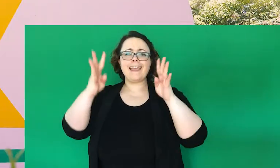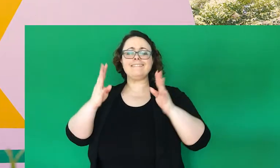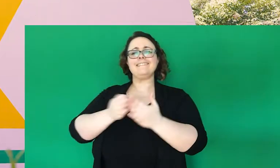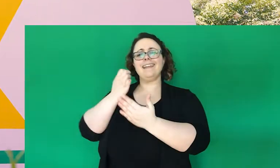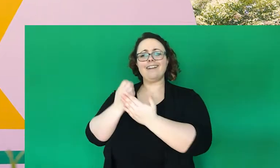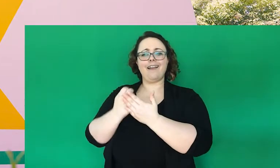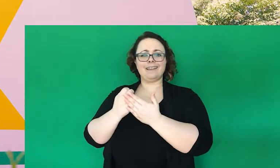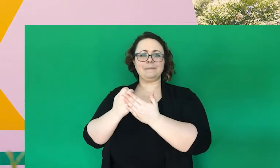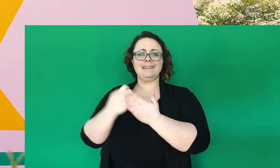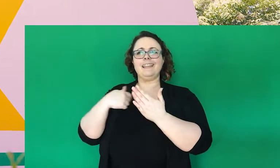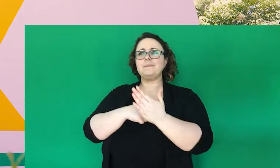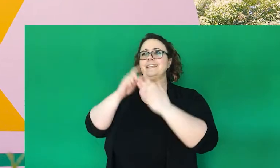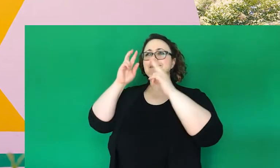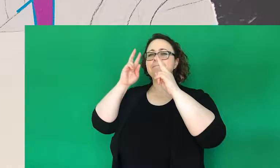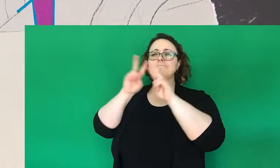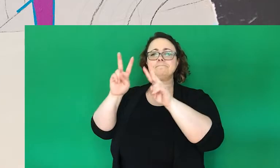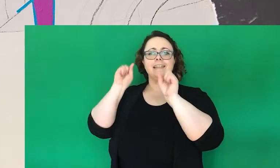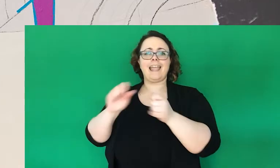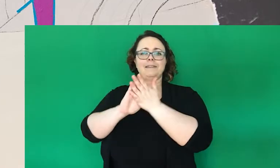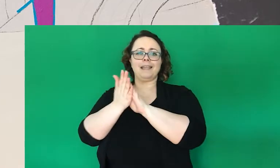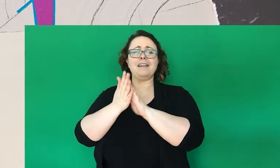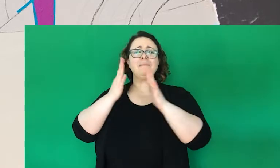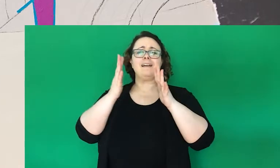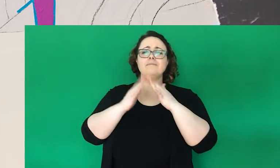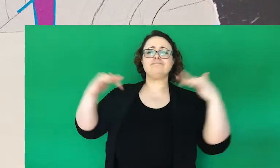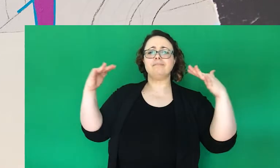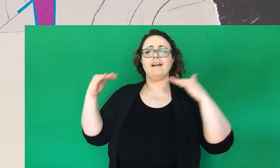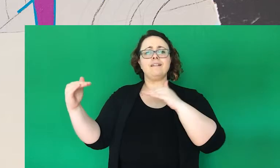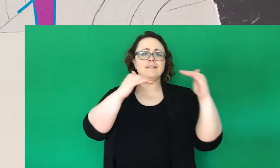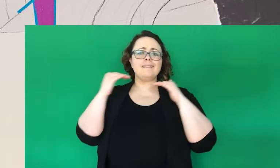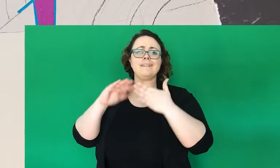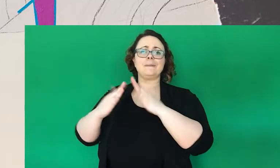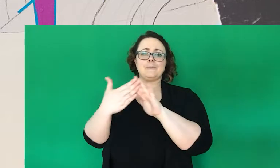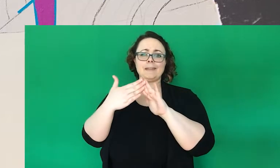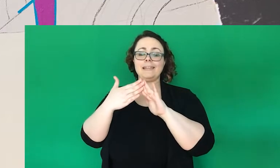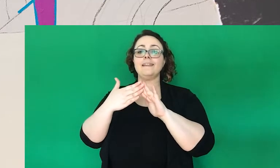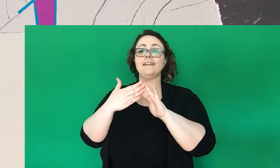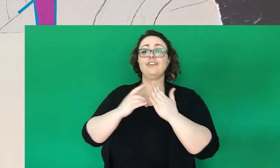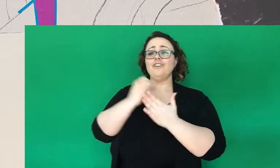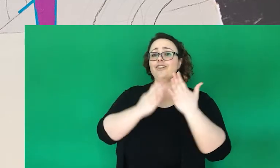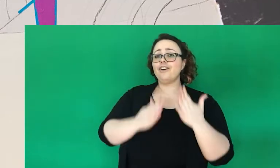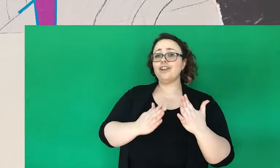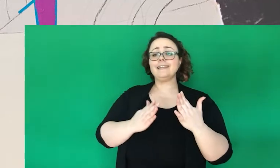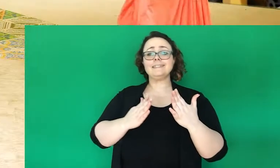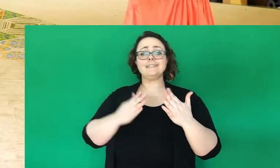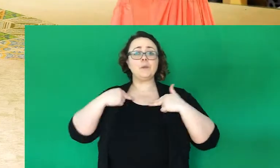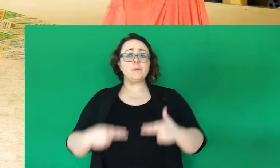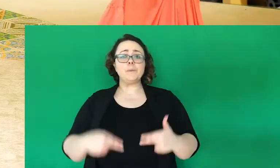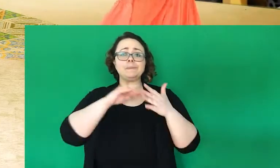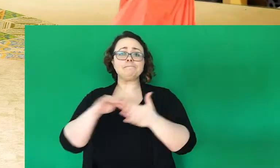into the creative economy it can become, a vibrant, diverse, equitable community